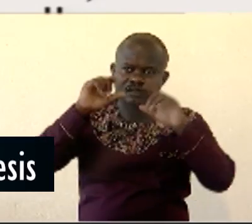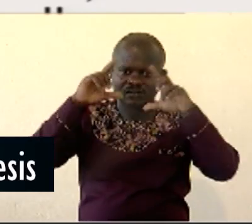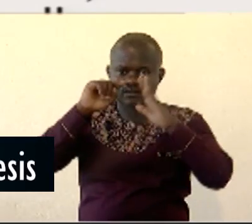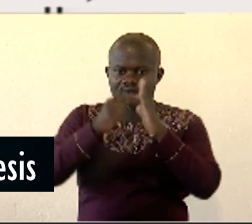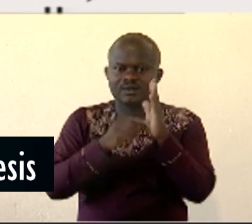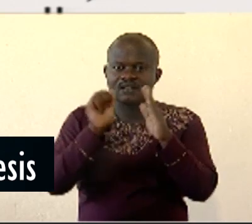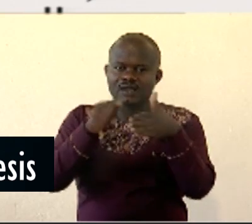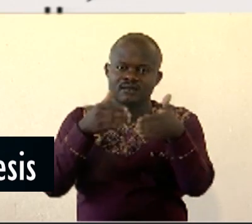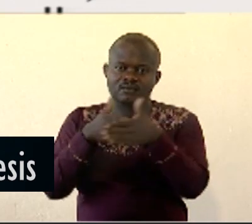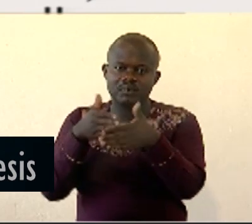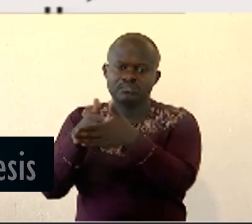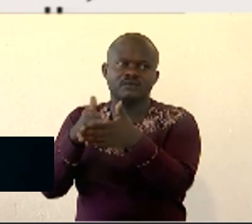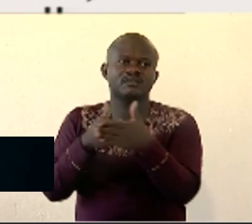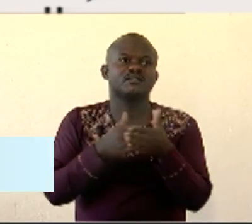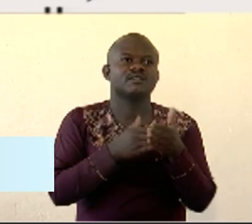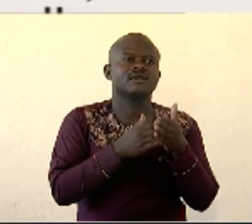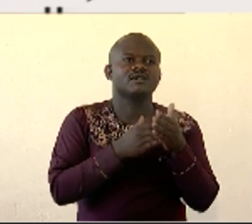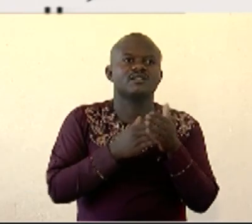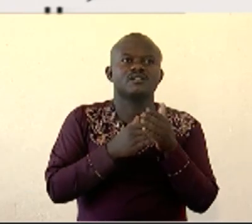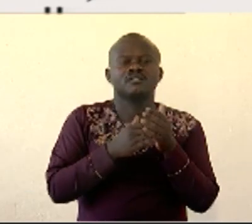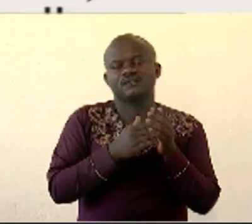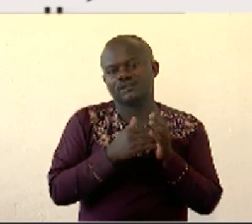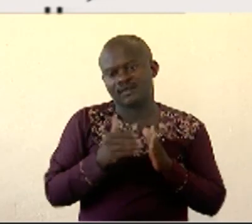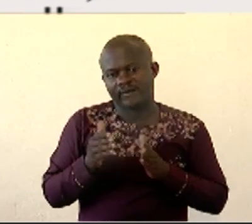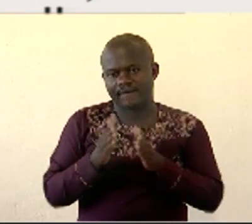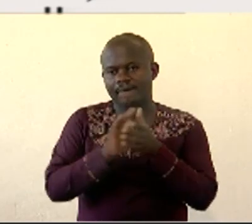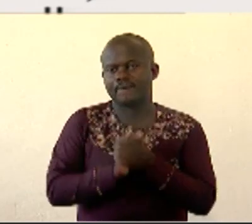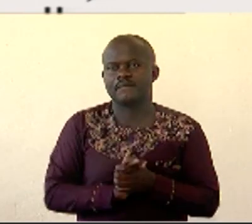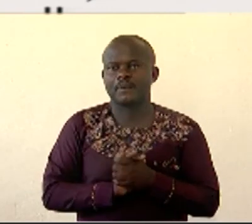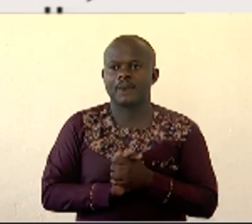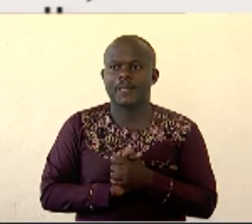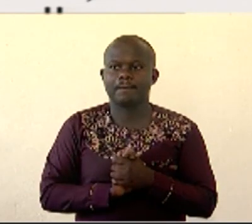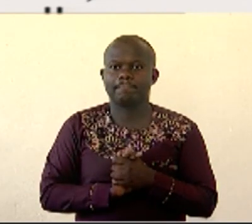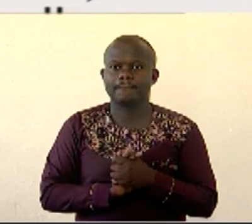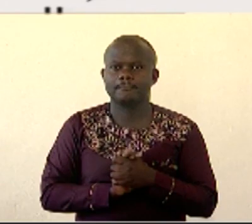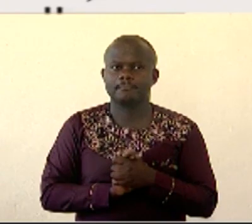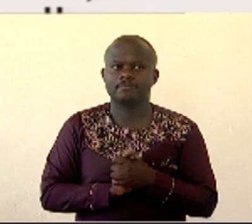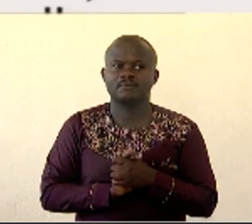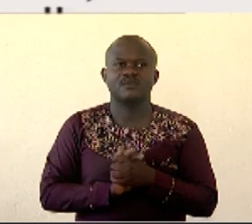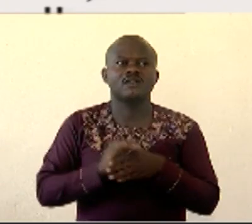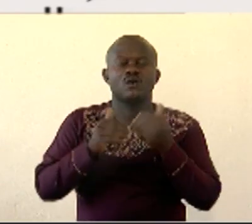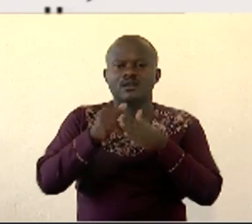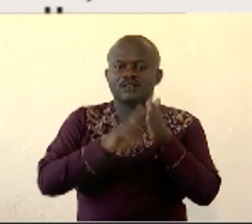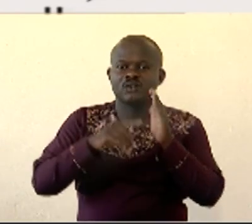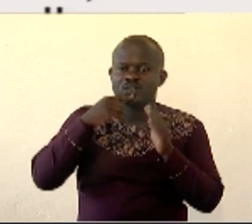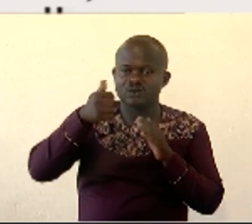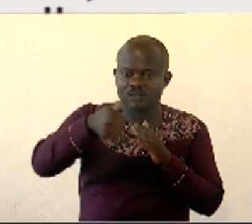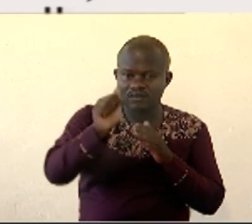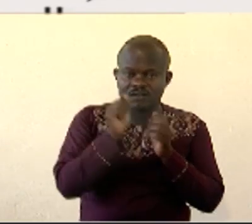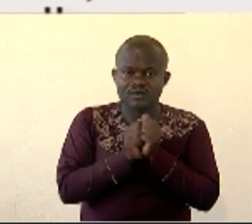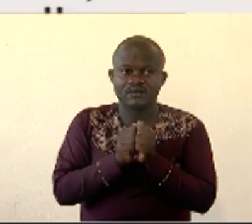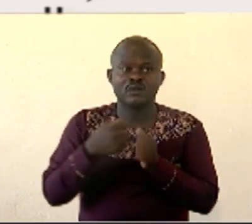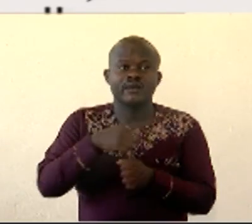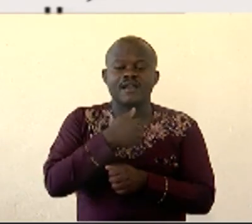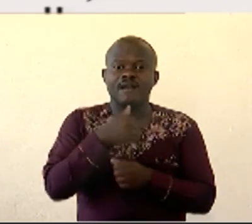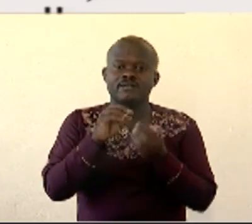can limit the rate of photosynthesis. What are those factors? We have number